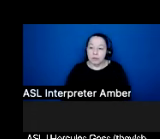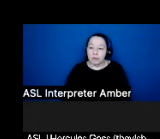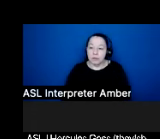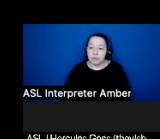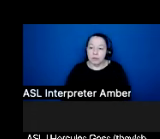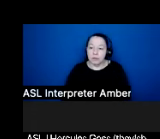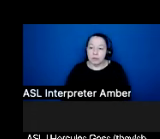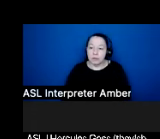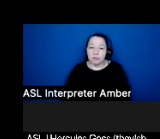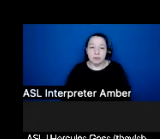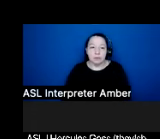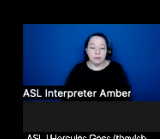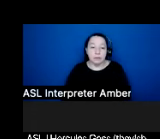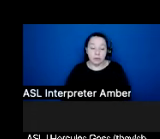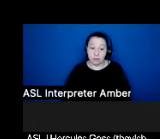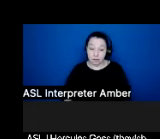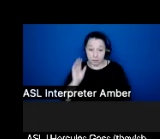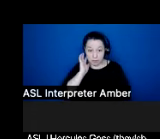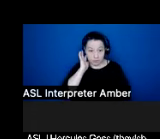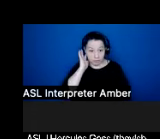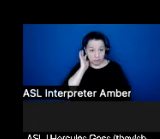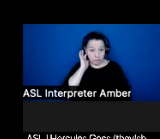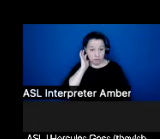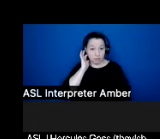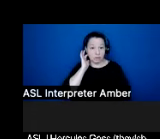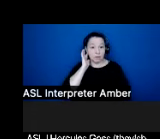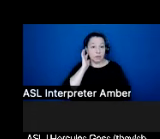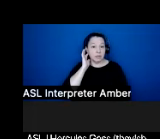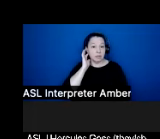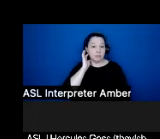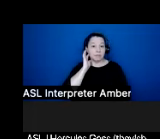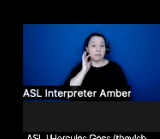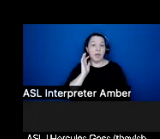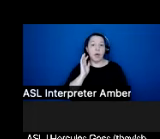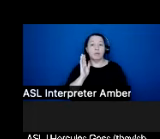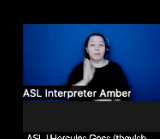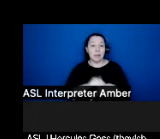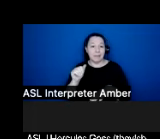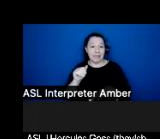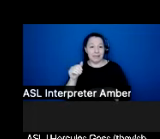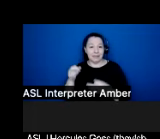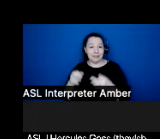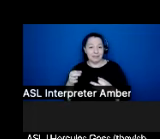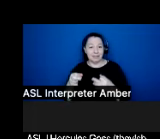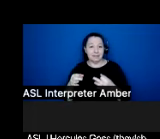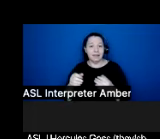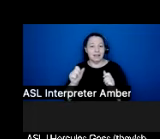Okay. How can they be problematic? Required programs to violate